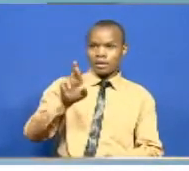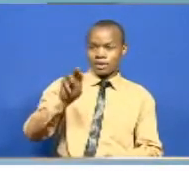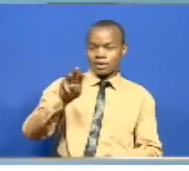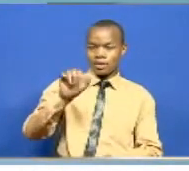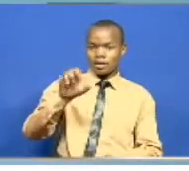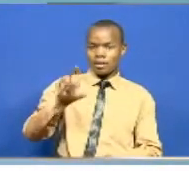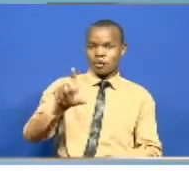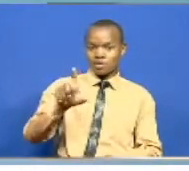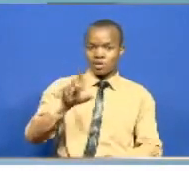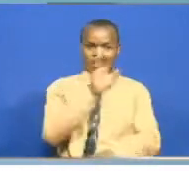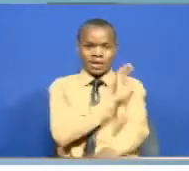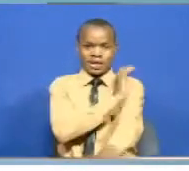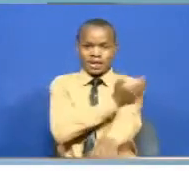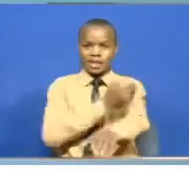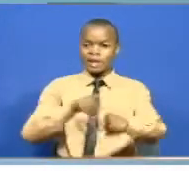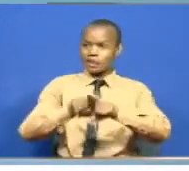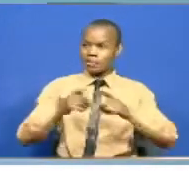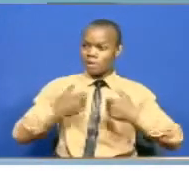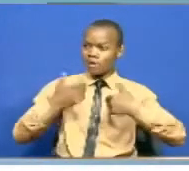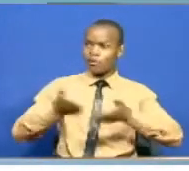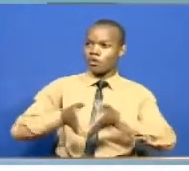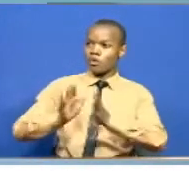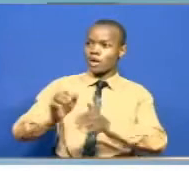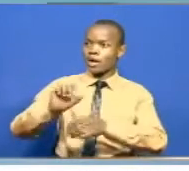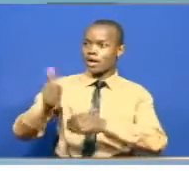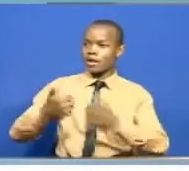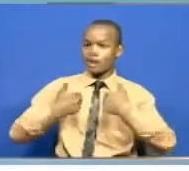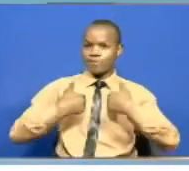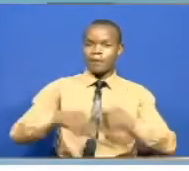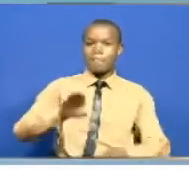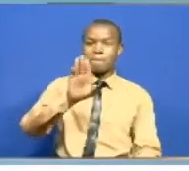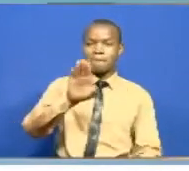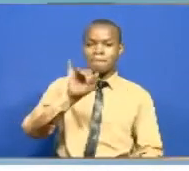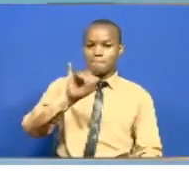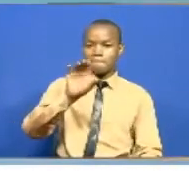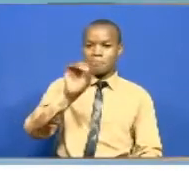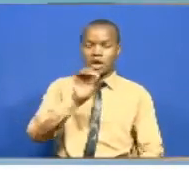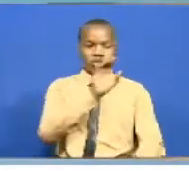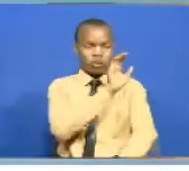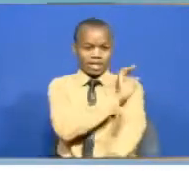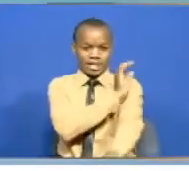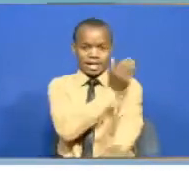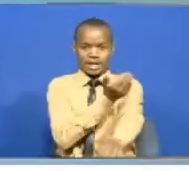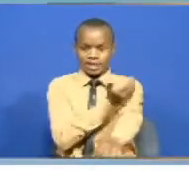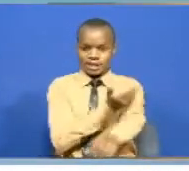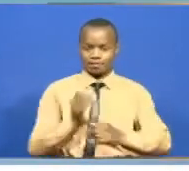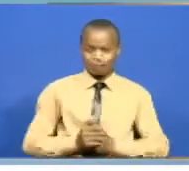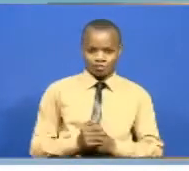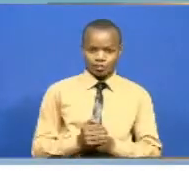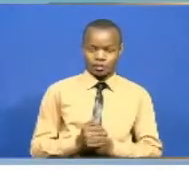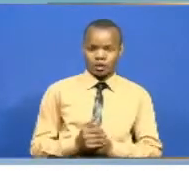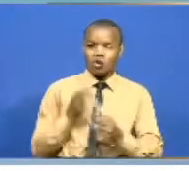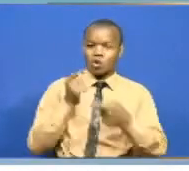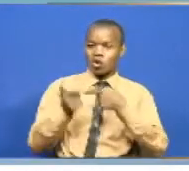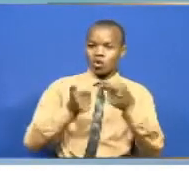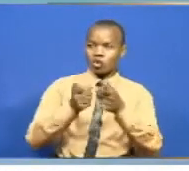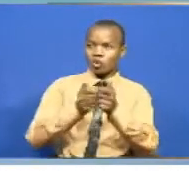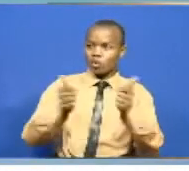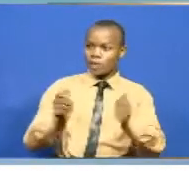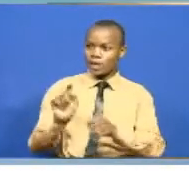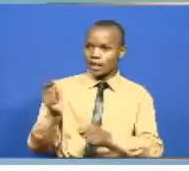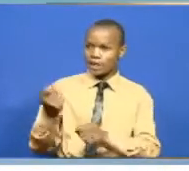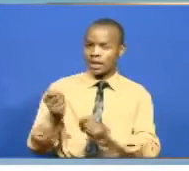are other ways also for people at large is bioenergy. That is something which is now taking a very good shape in the country